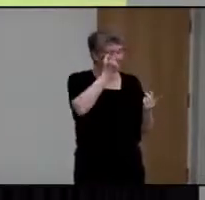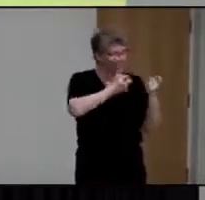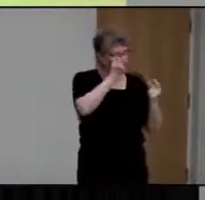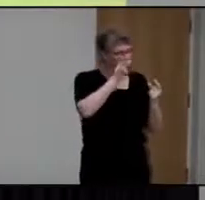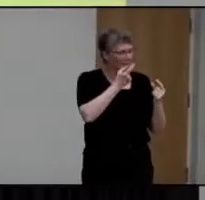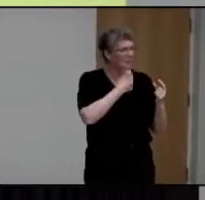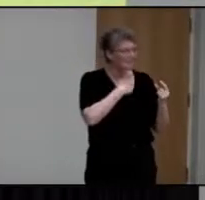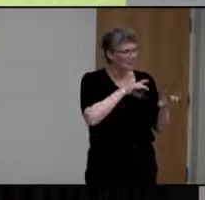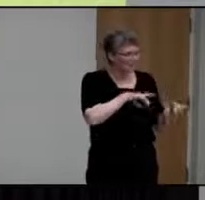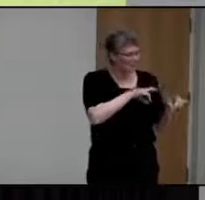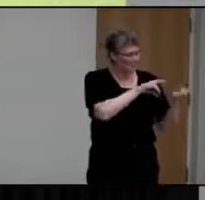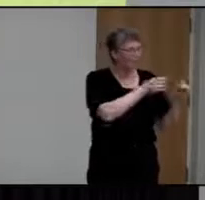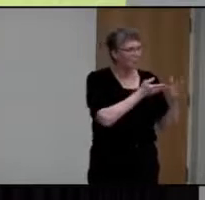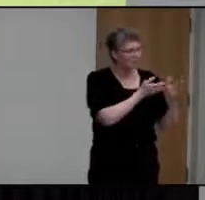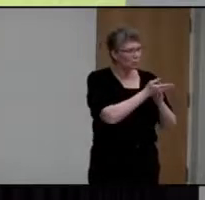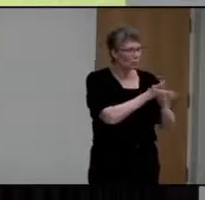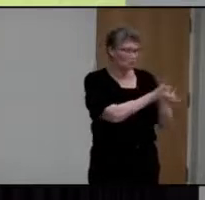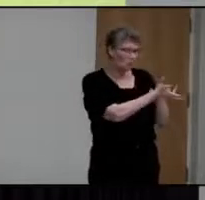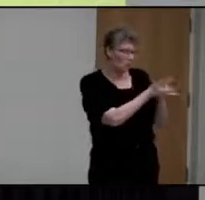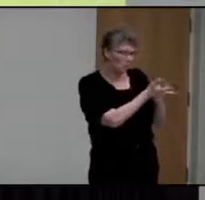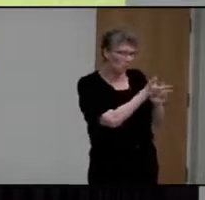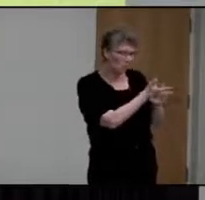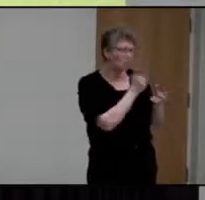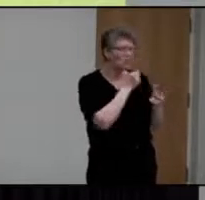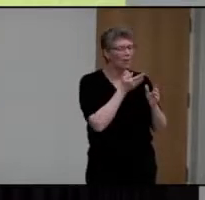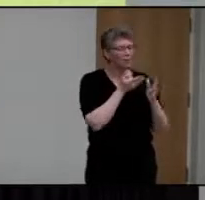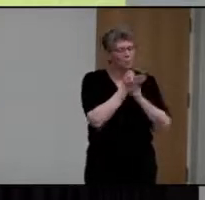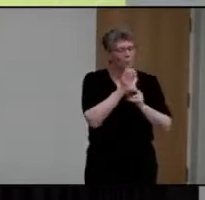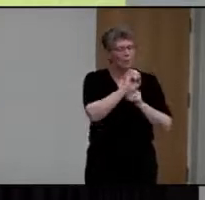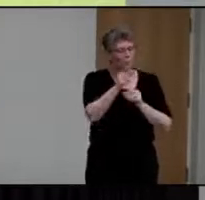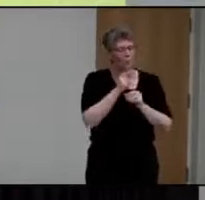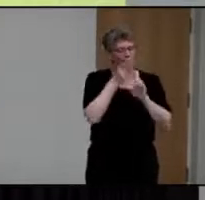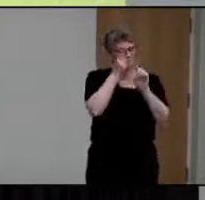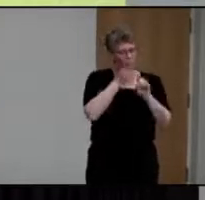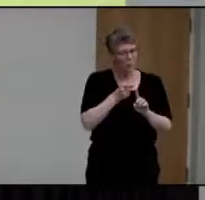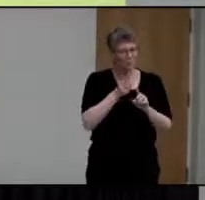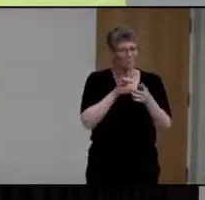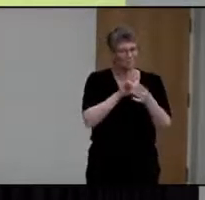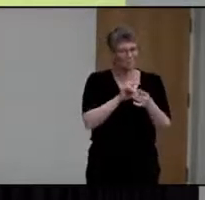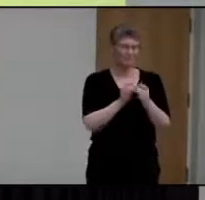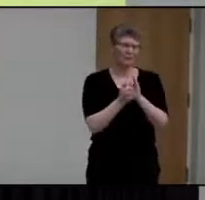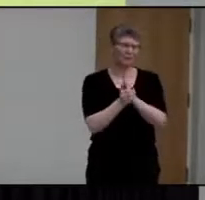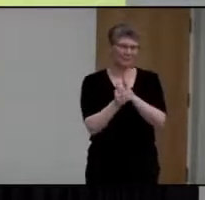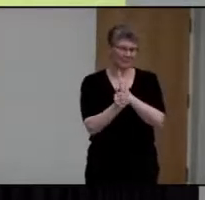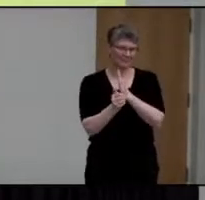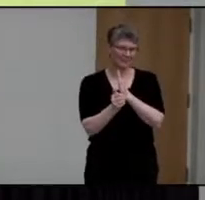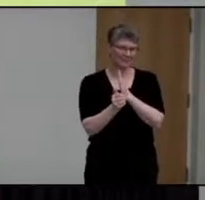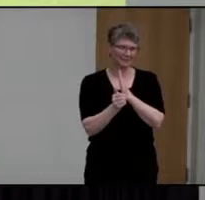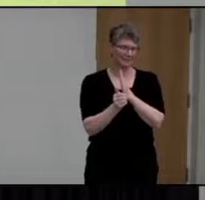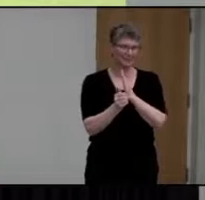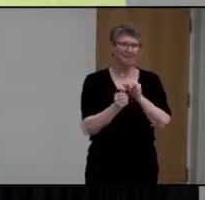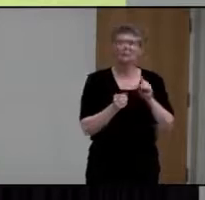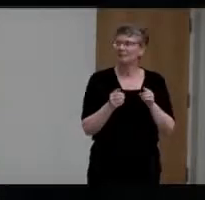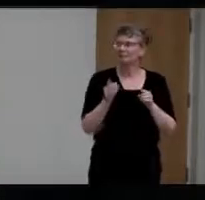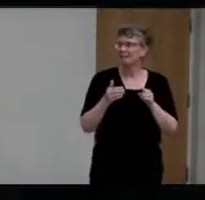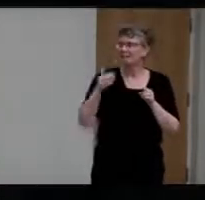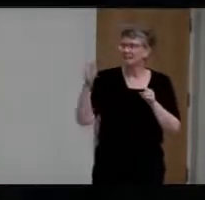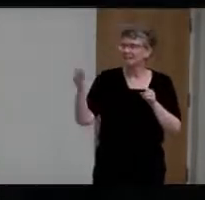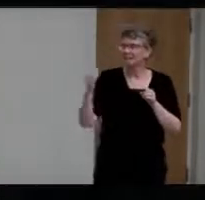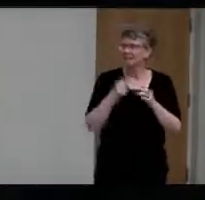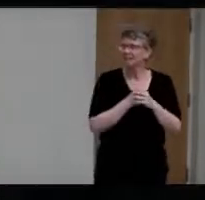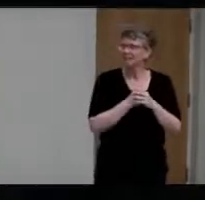was going to say, I think you both bring up really important points that we get to choose. And sometimes, you hear these